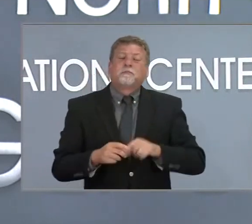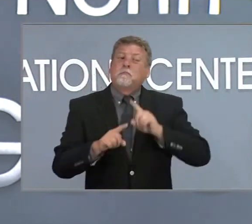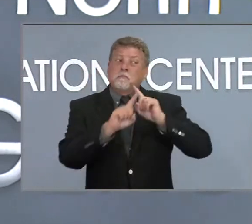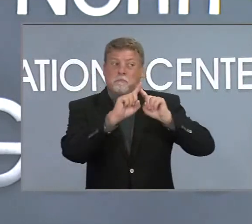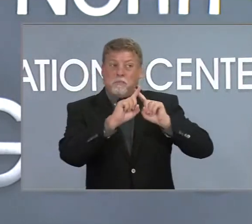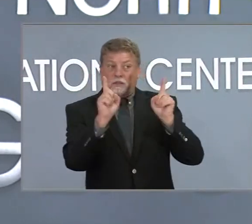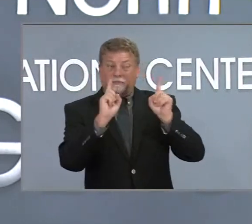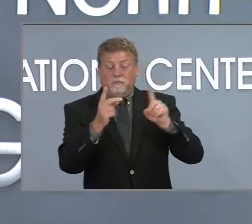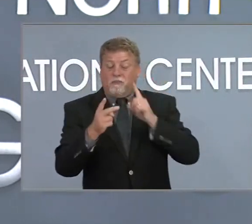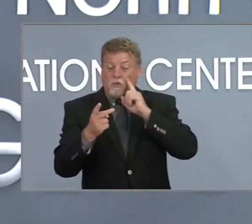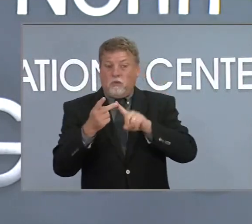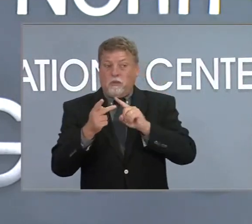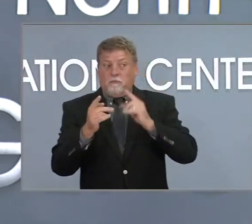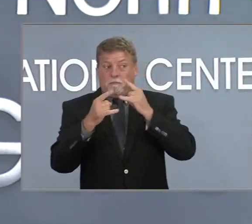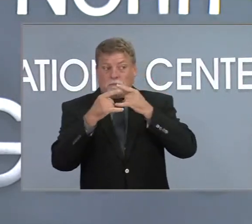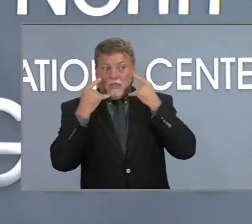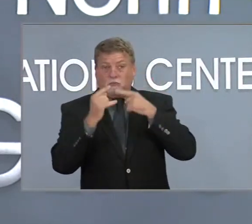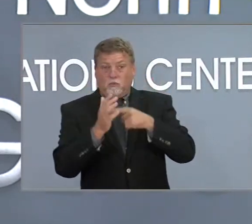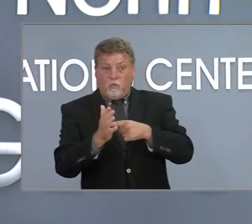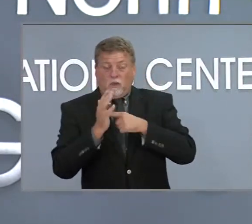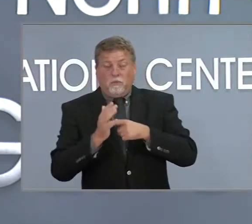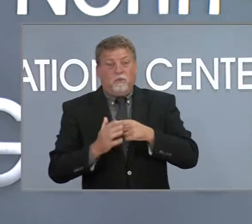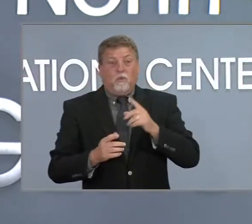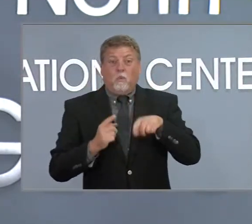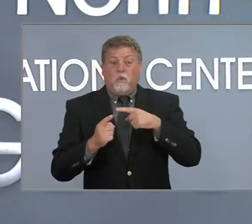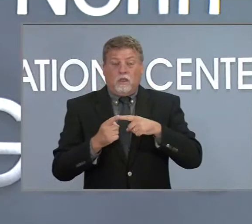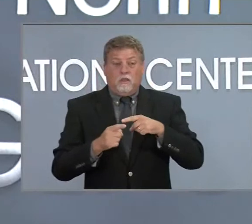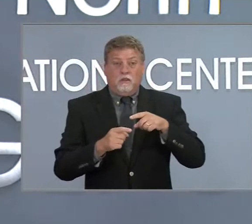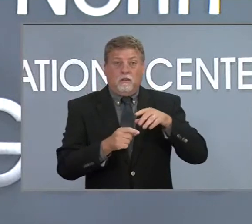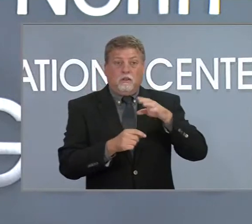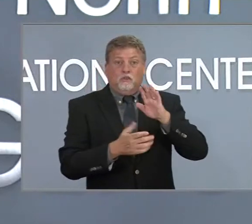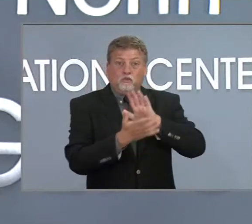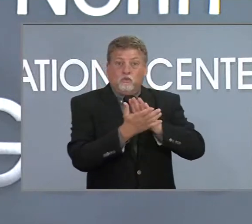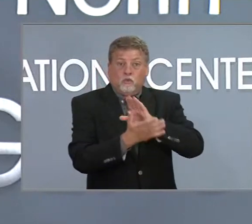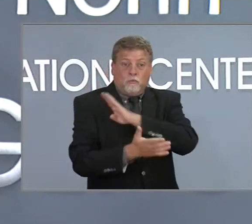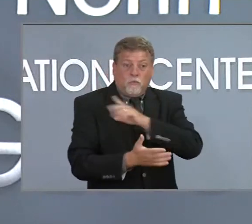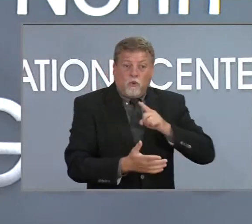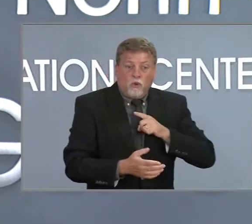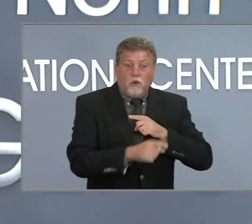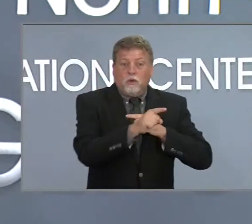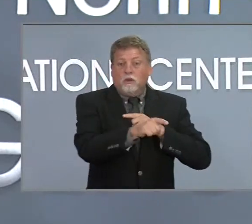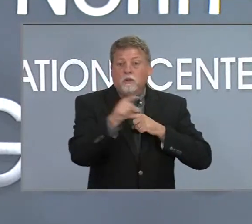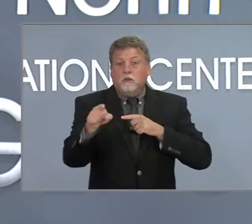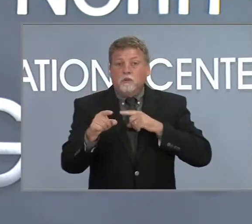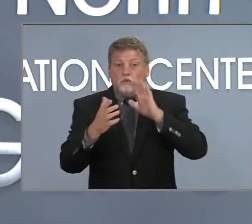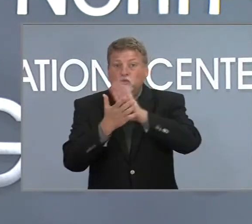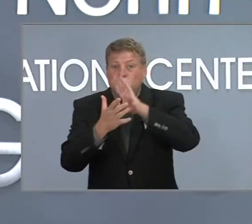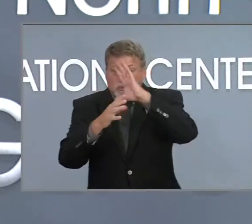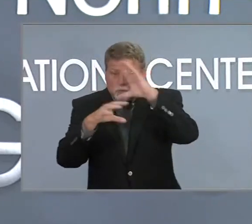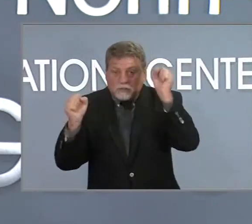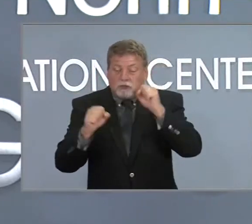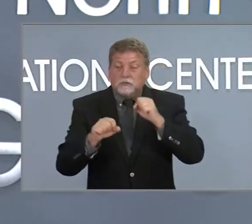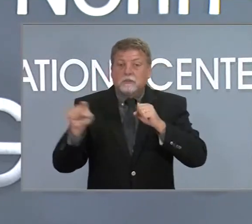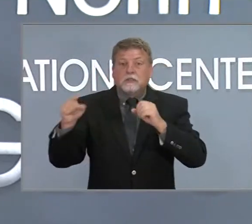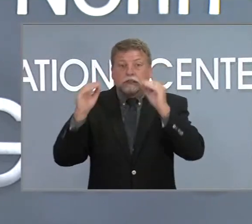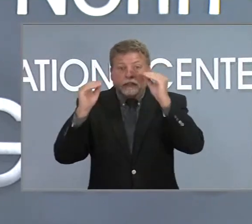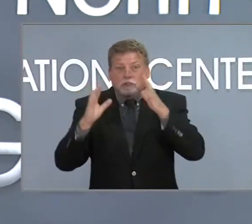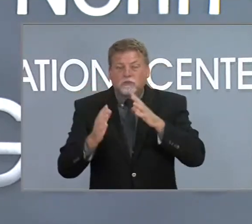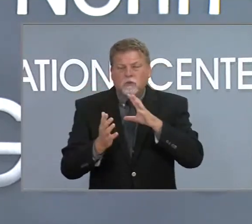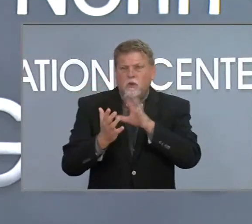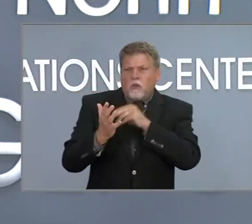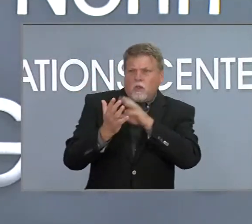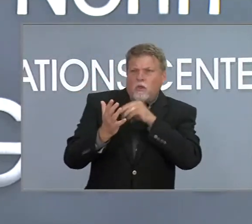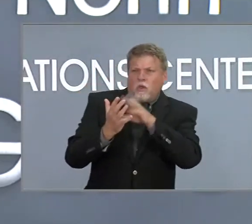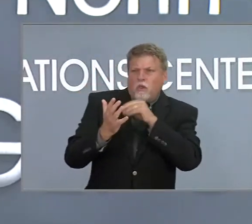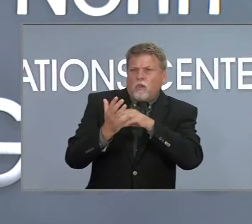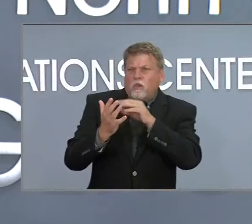local boards of education, superintendents, principals, and teachers are educated about the science about this, and